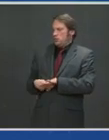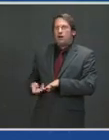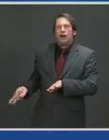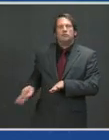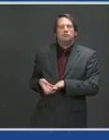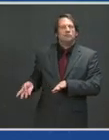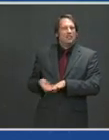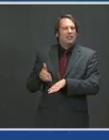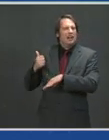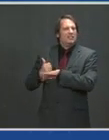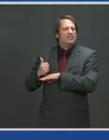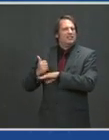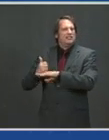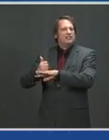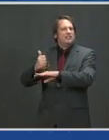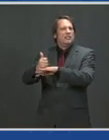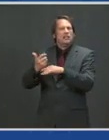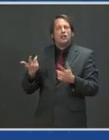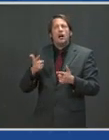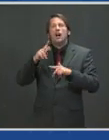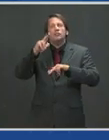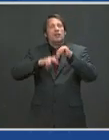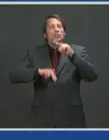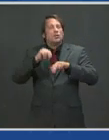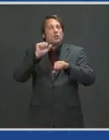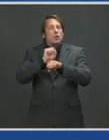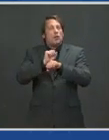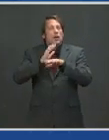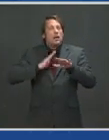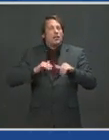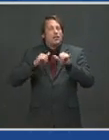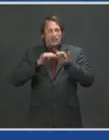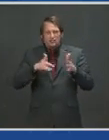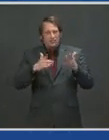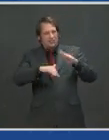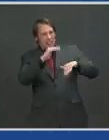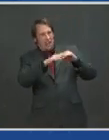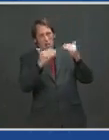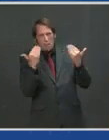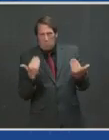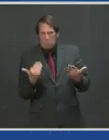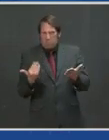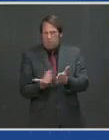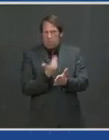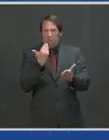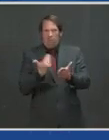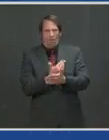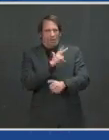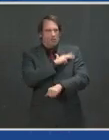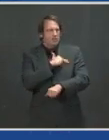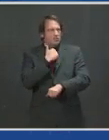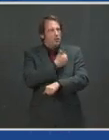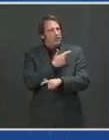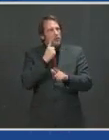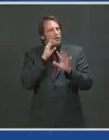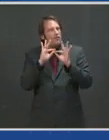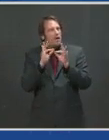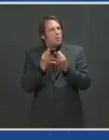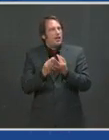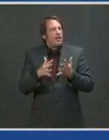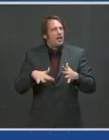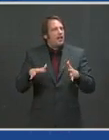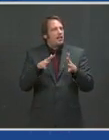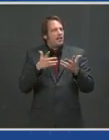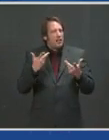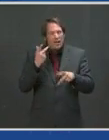Construction workers and engineers building modern hospitals and homes for American families. Healthcare workers,